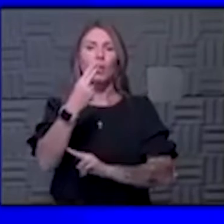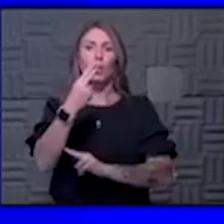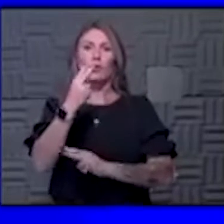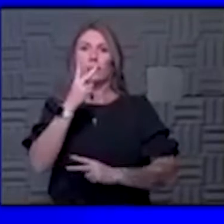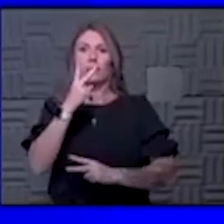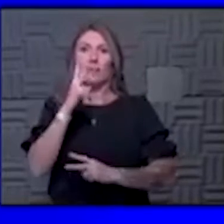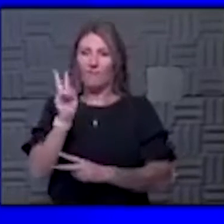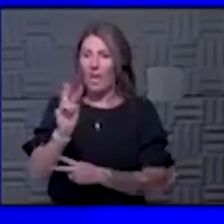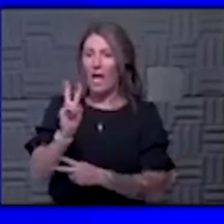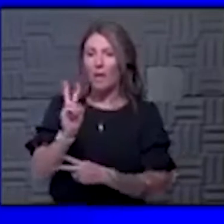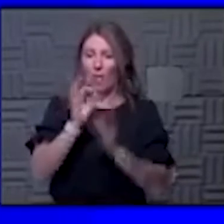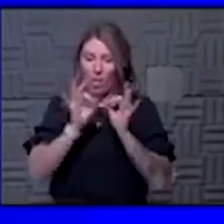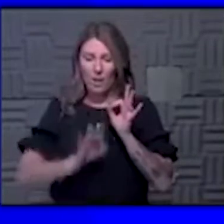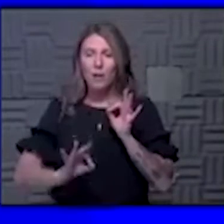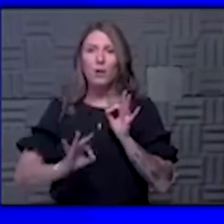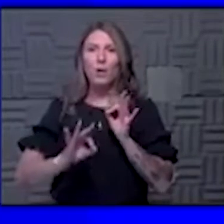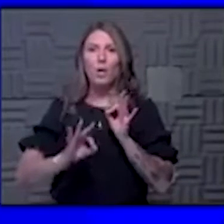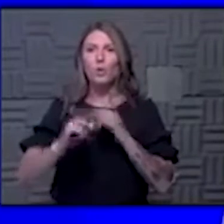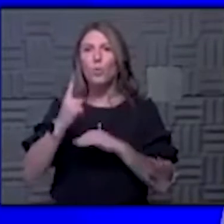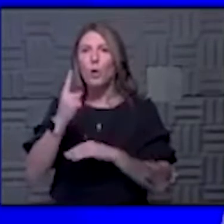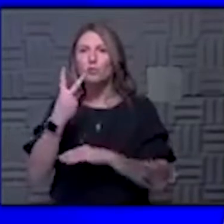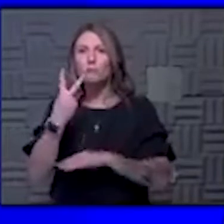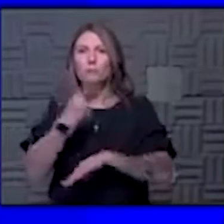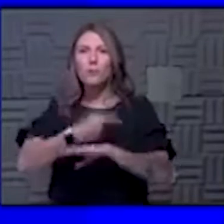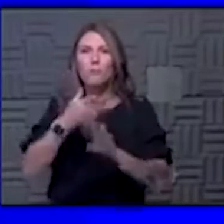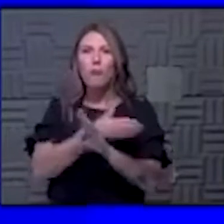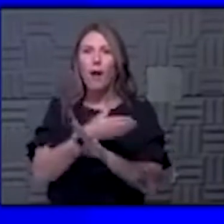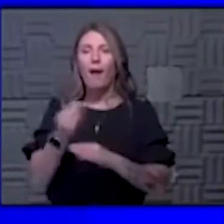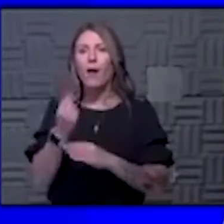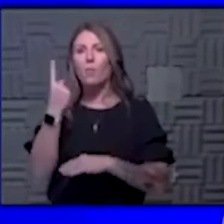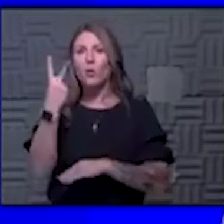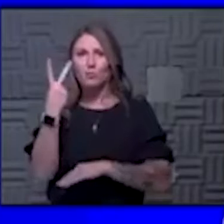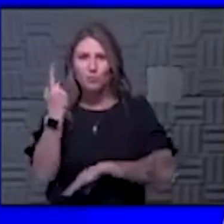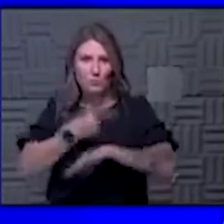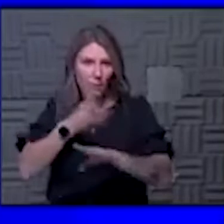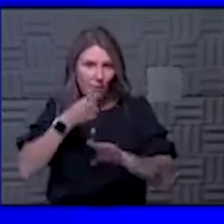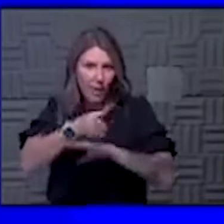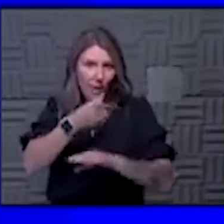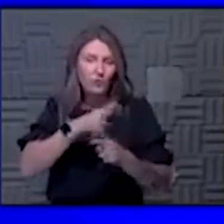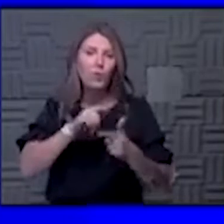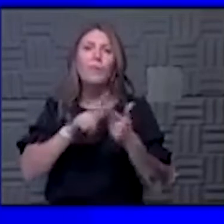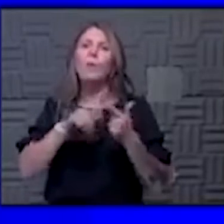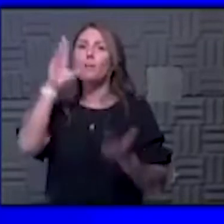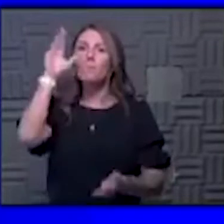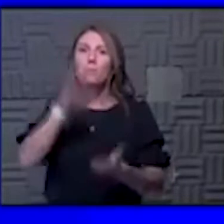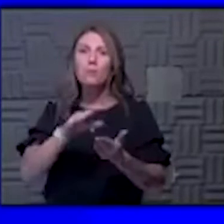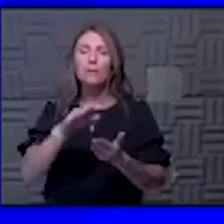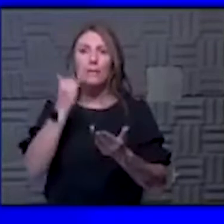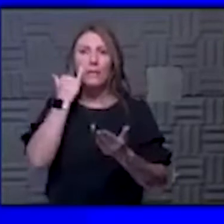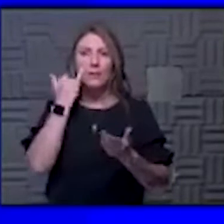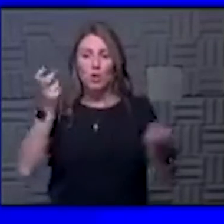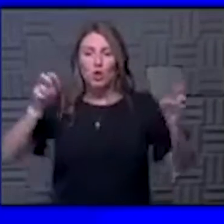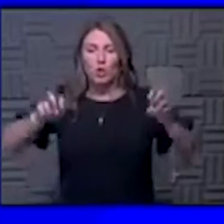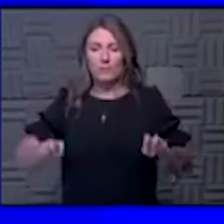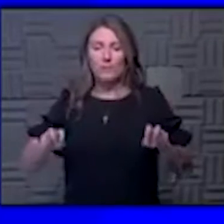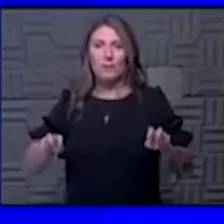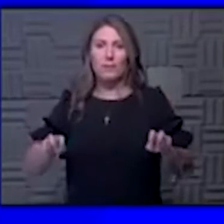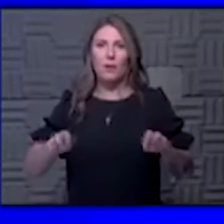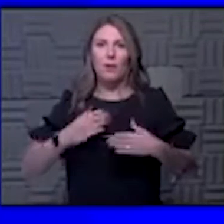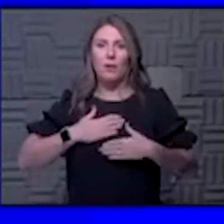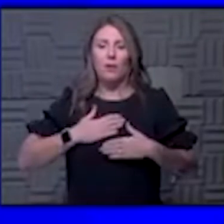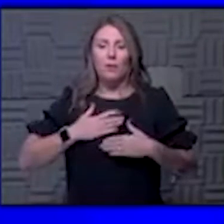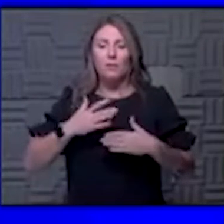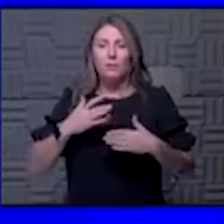most infectious 1 to 2 days prior to symptoms to 1 to 2 days after that. After that, it decreases. If you're just sitting breathing as opposed